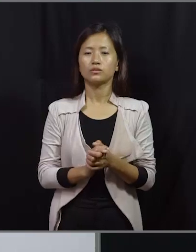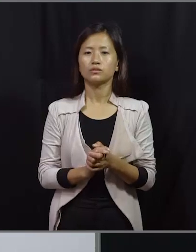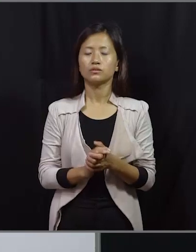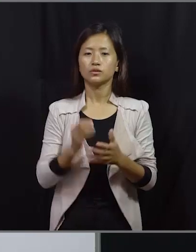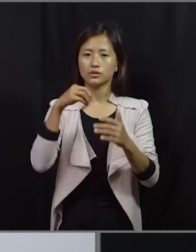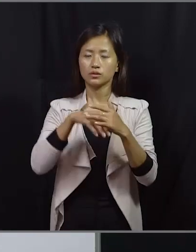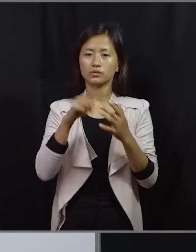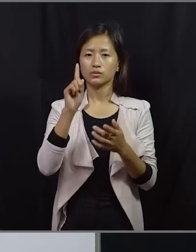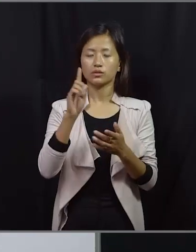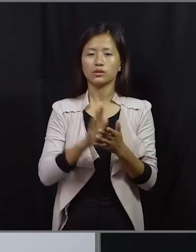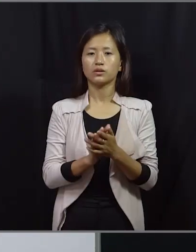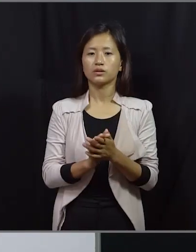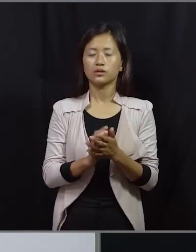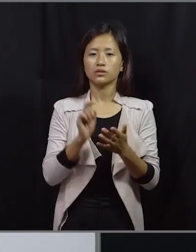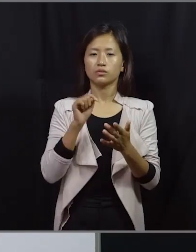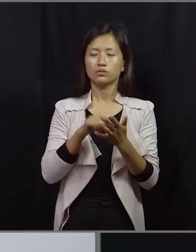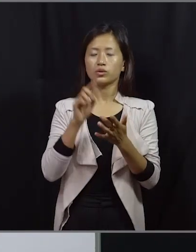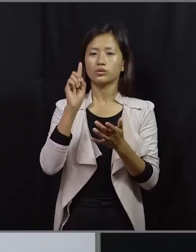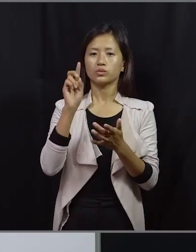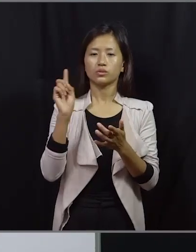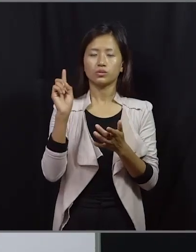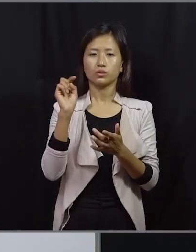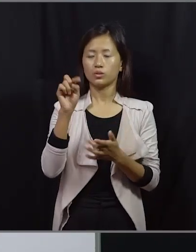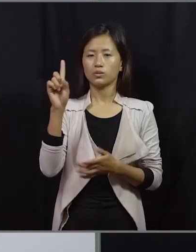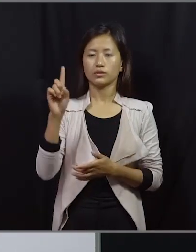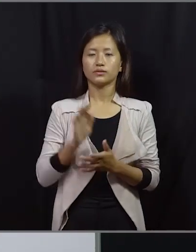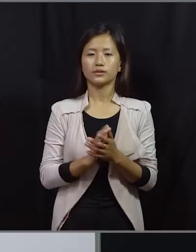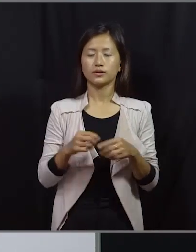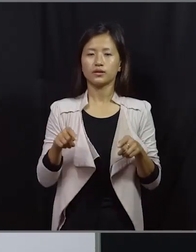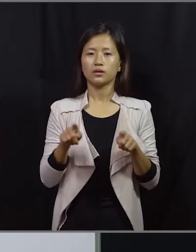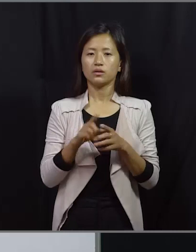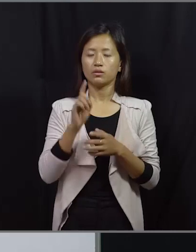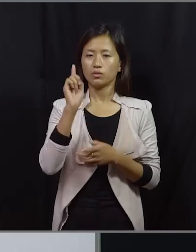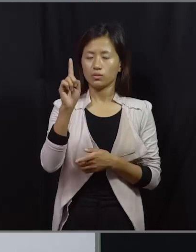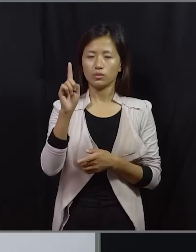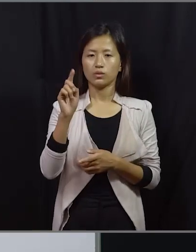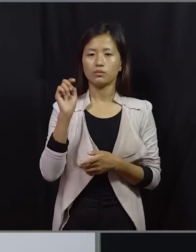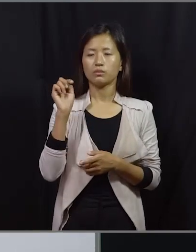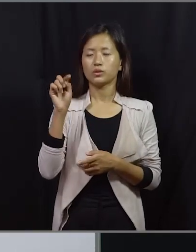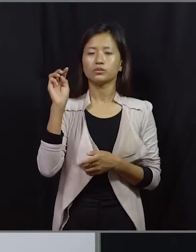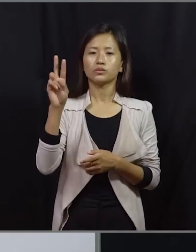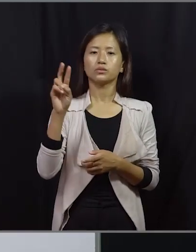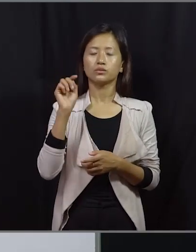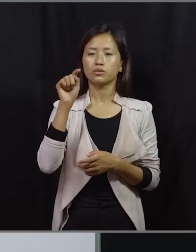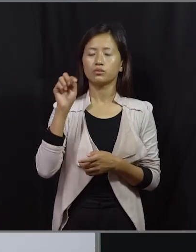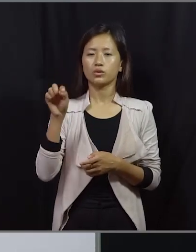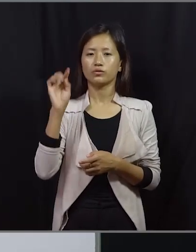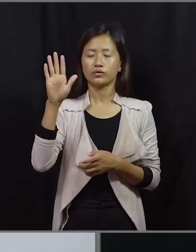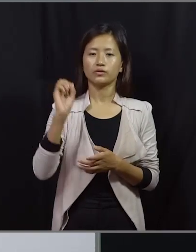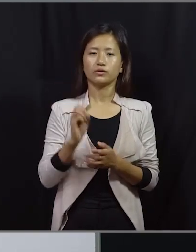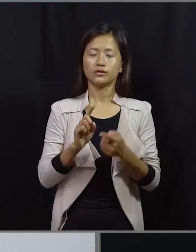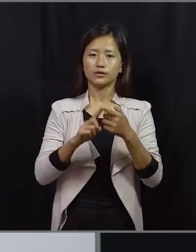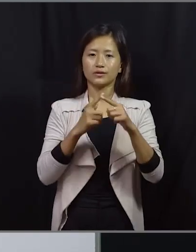means 1, 1.1, for example 1.11 or 1.2, 1.5,